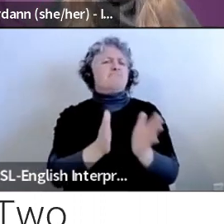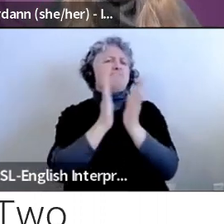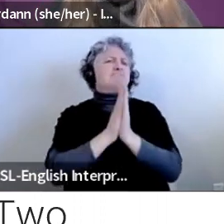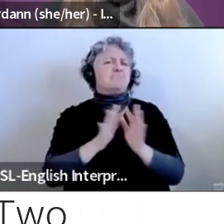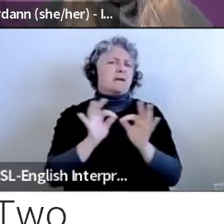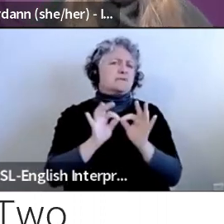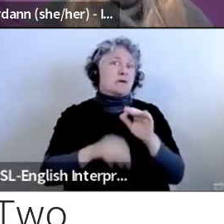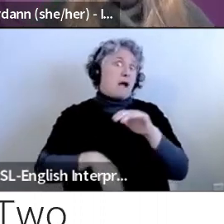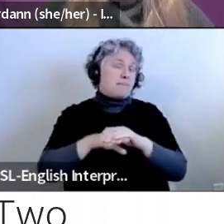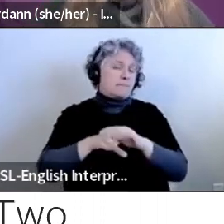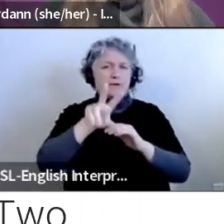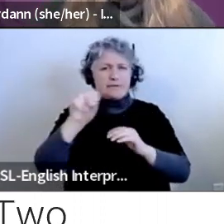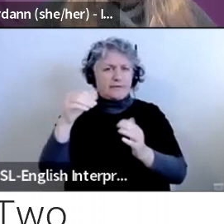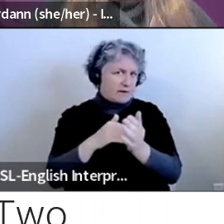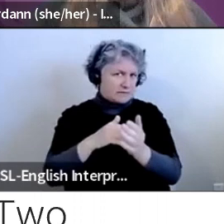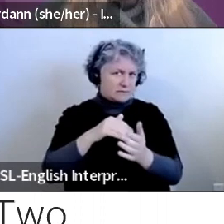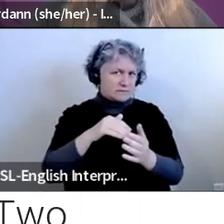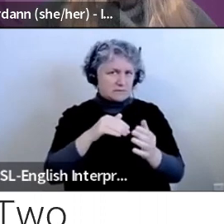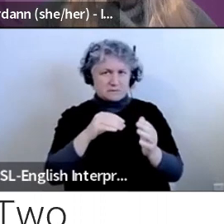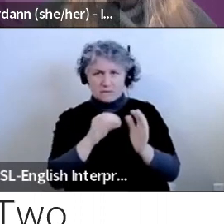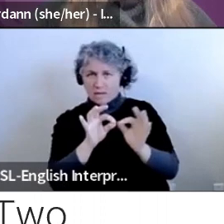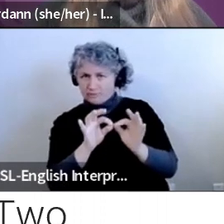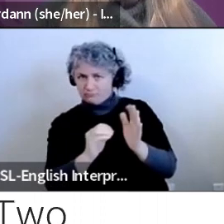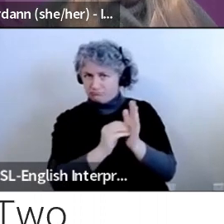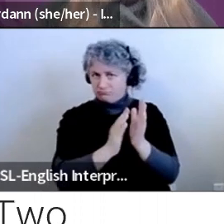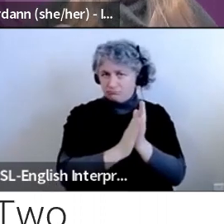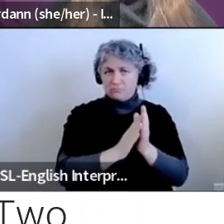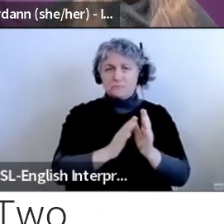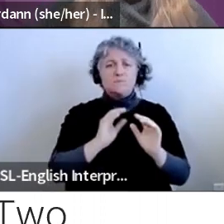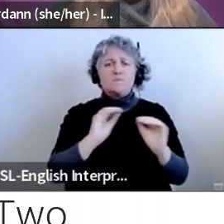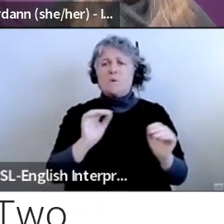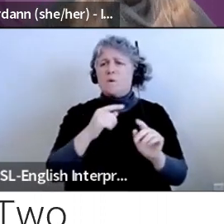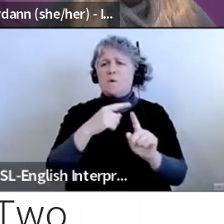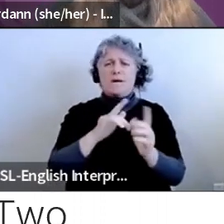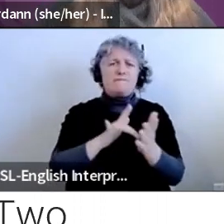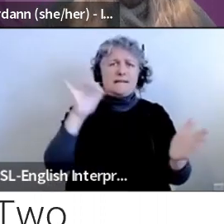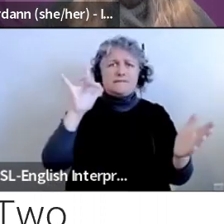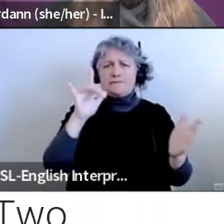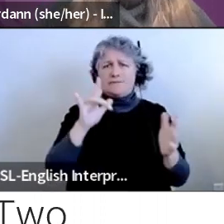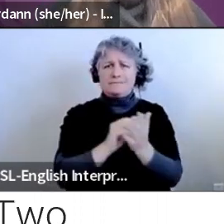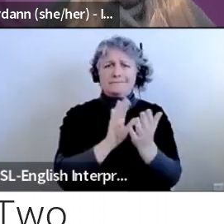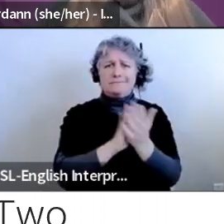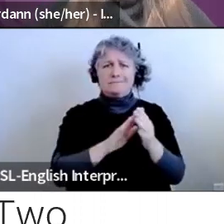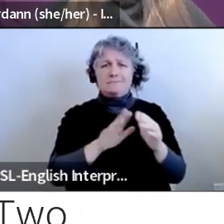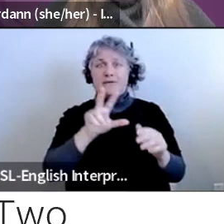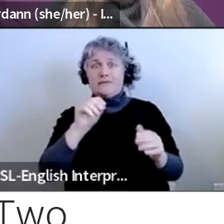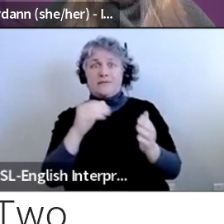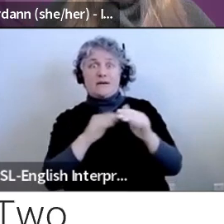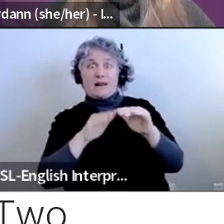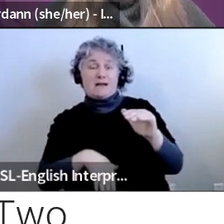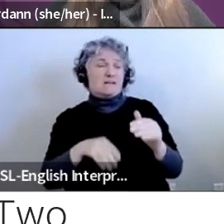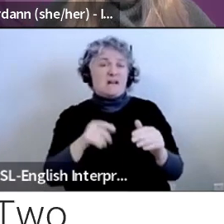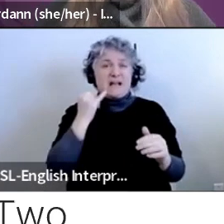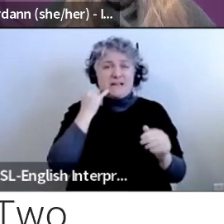to $30,000. There is no advantage to requesting less than $30,000. If you have the